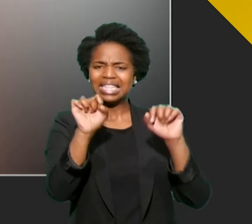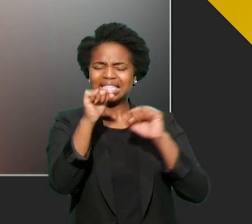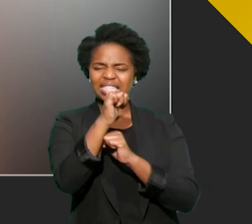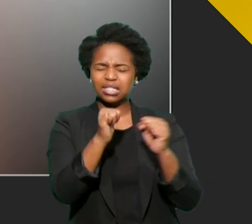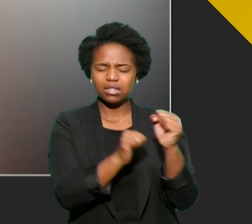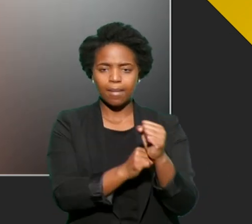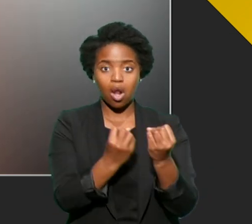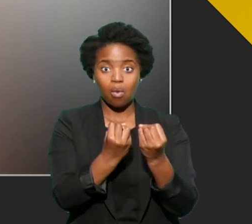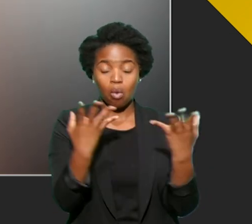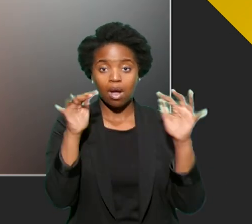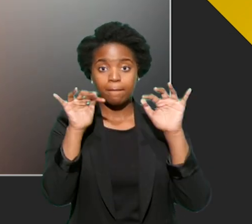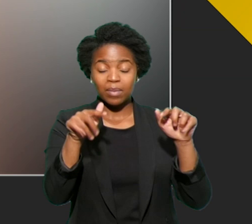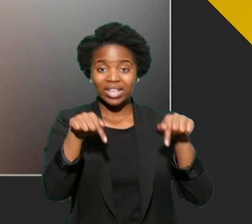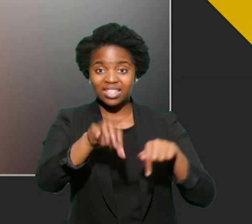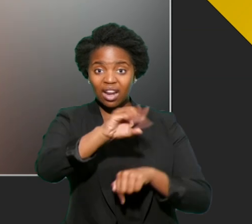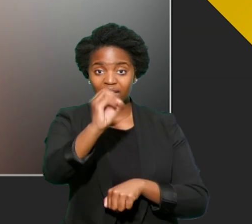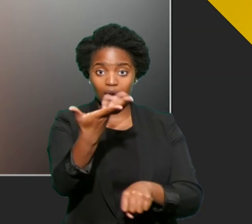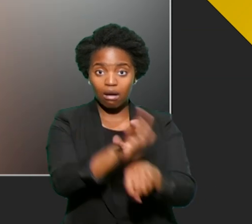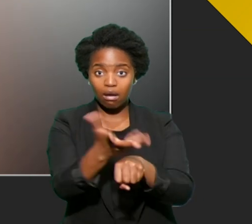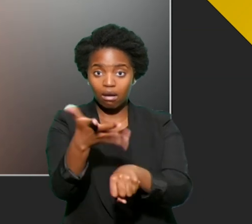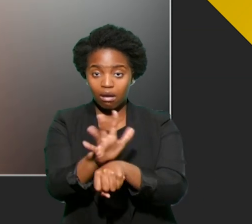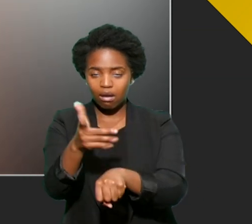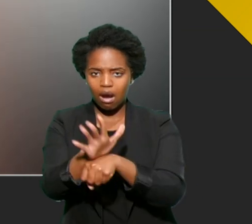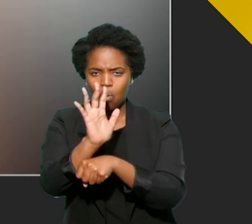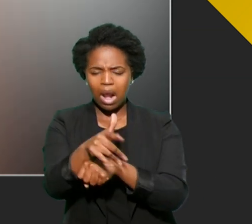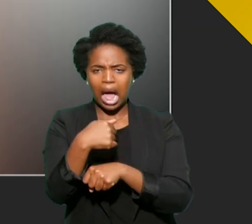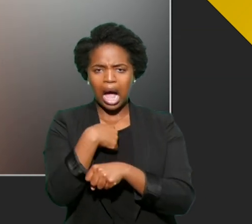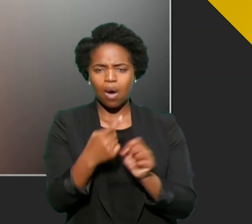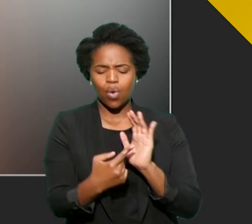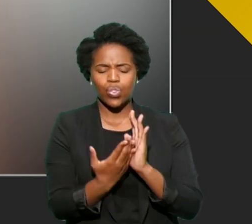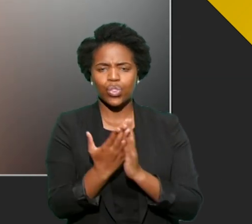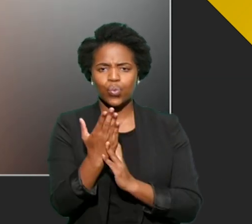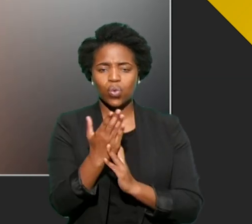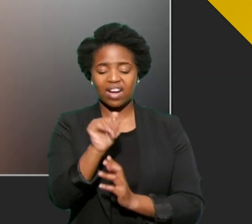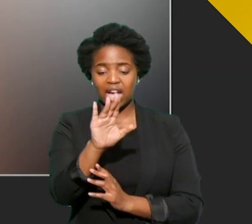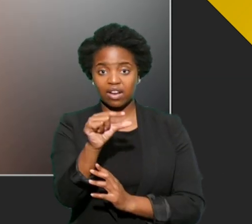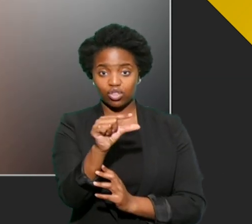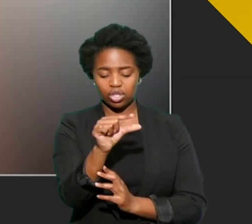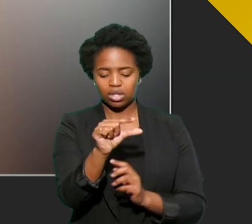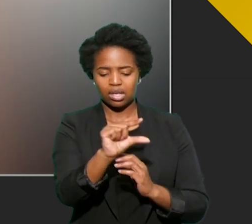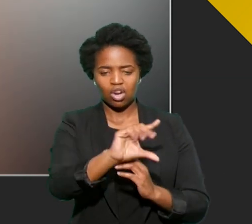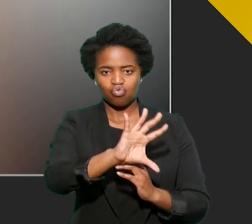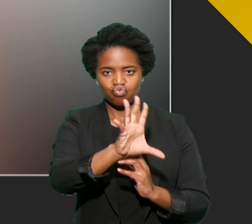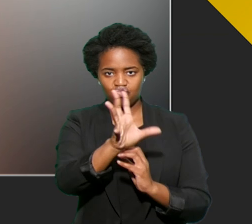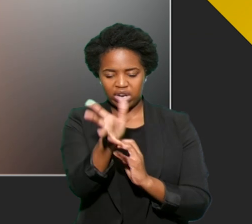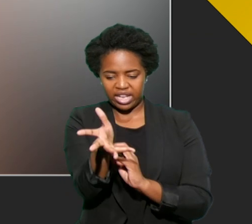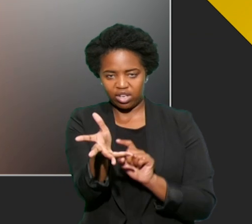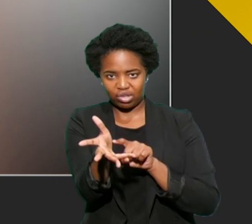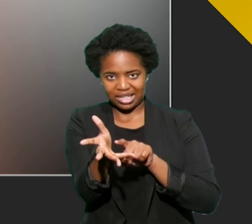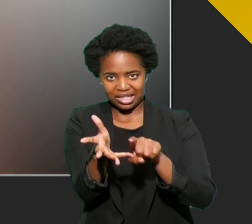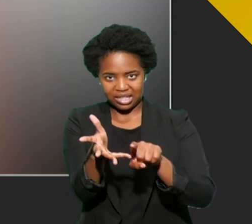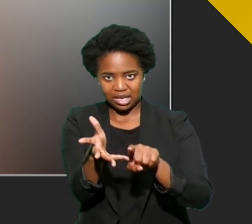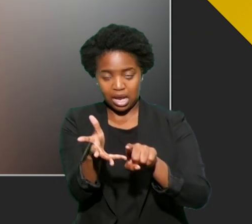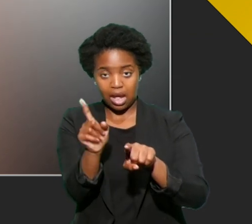kill millions of South Africans with radiation, the system will control